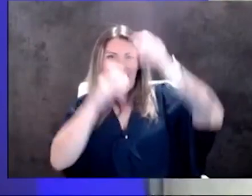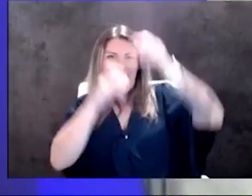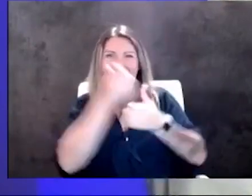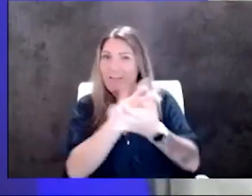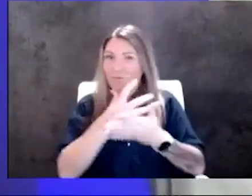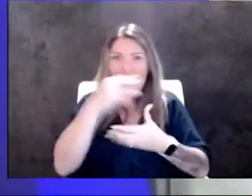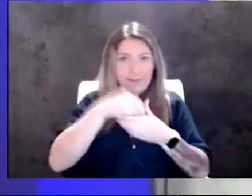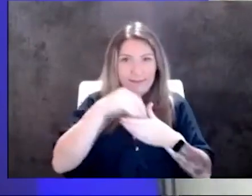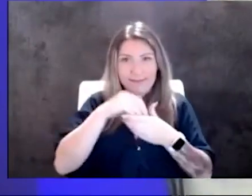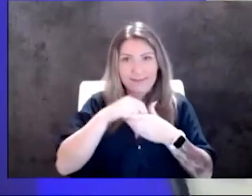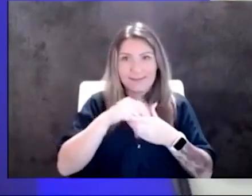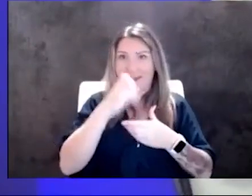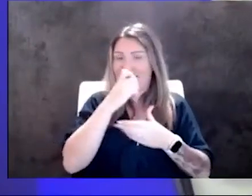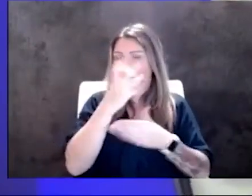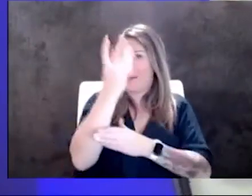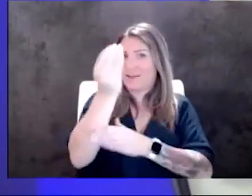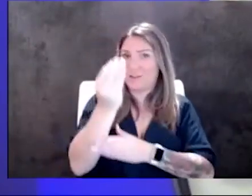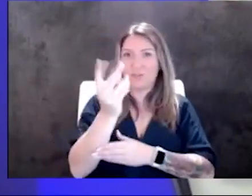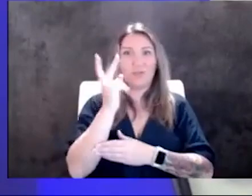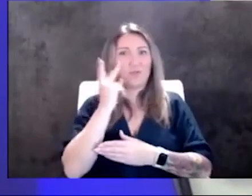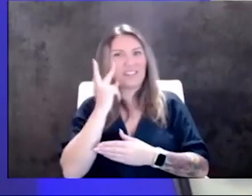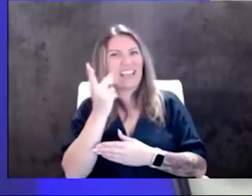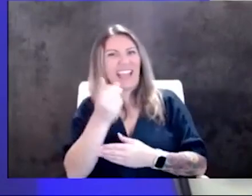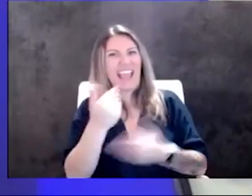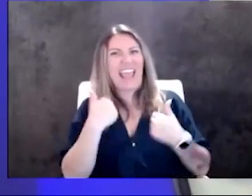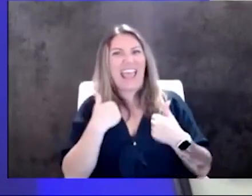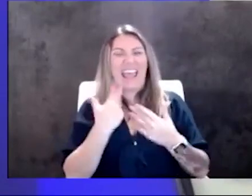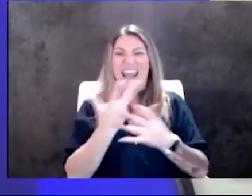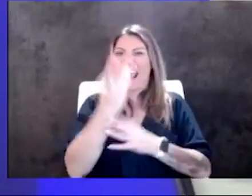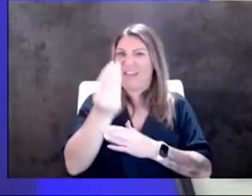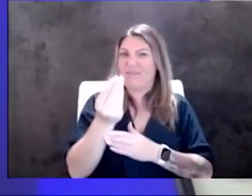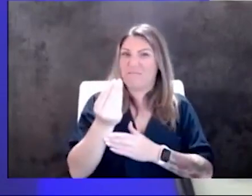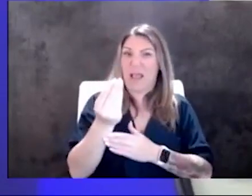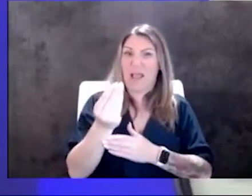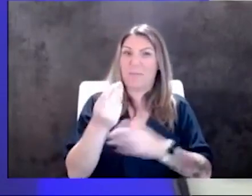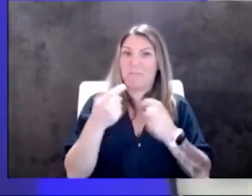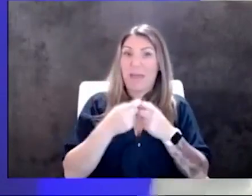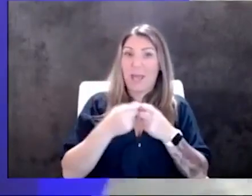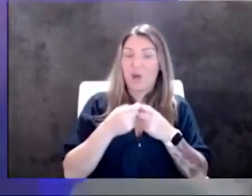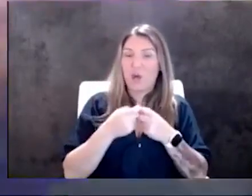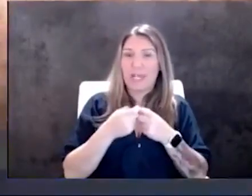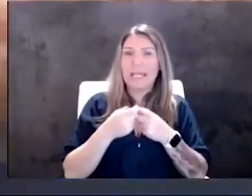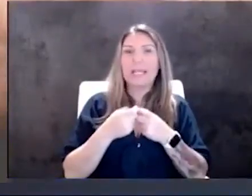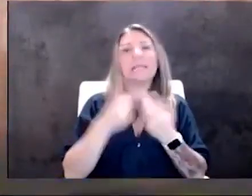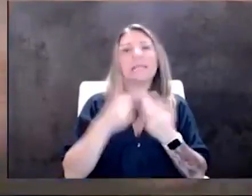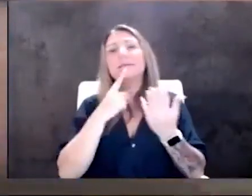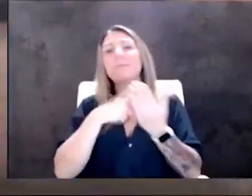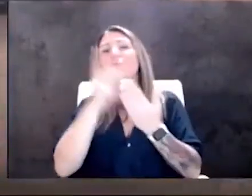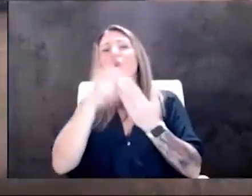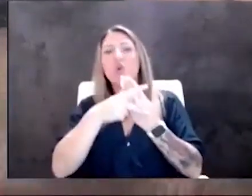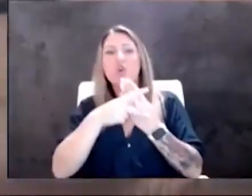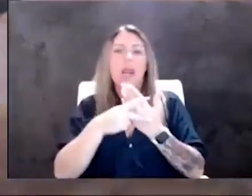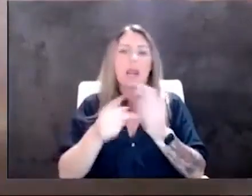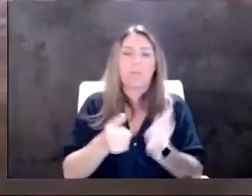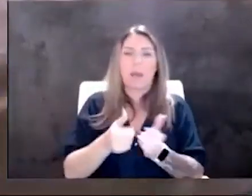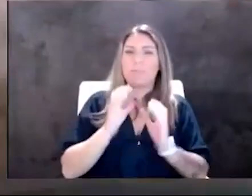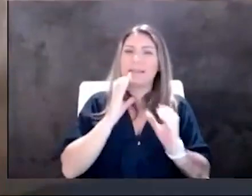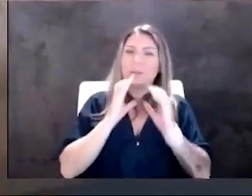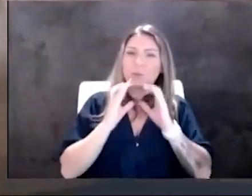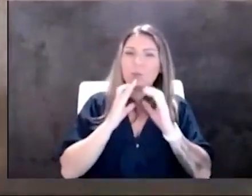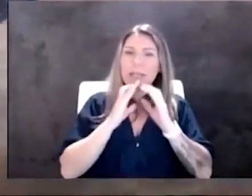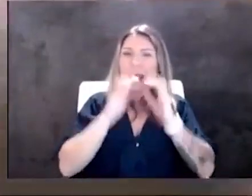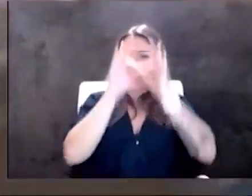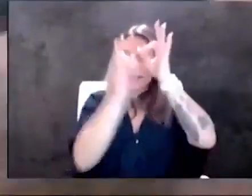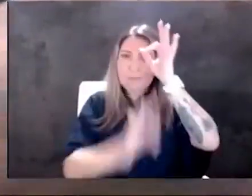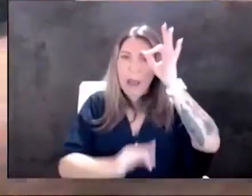saw in the video that Winston has an external programmer, so he can use that to control the device. It kind of communicates with that area, and you can also charge it